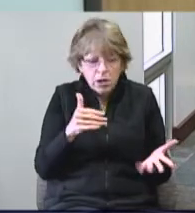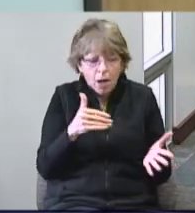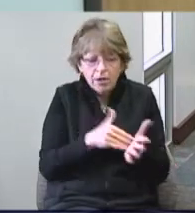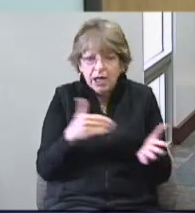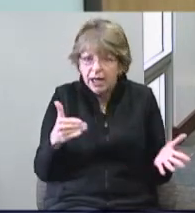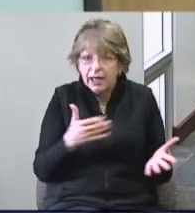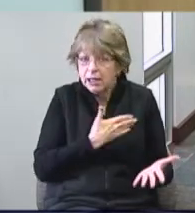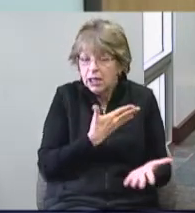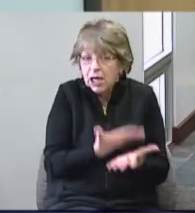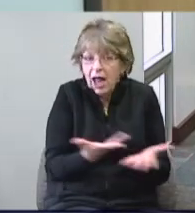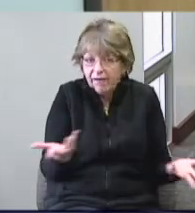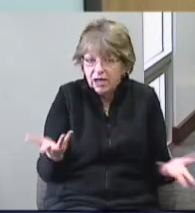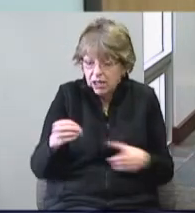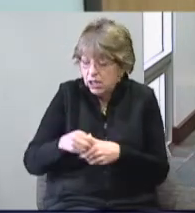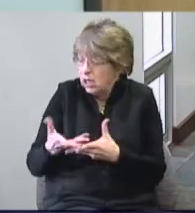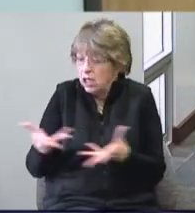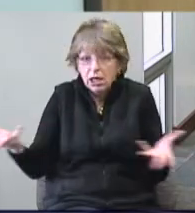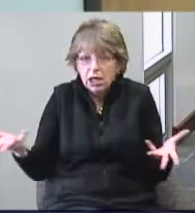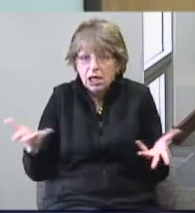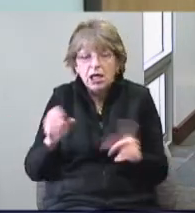case.